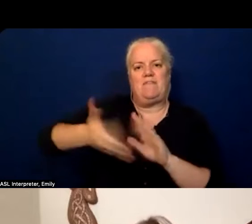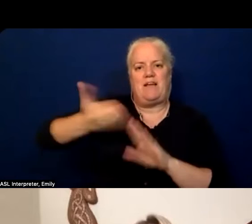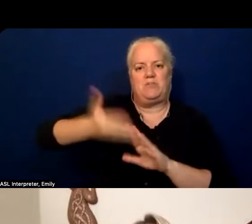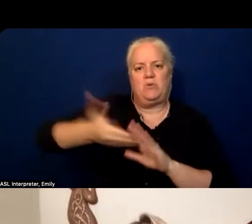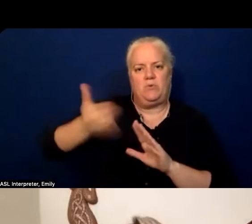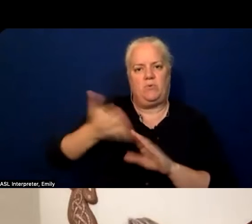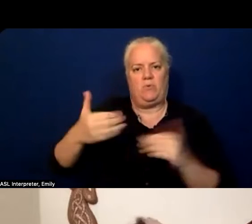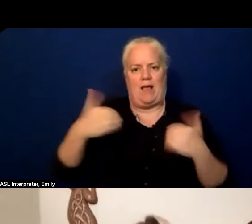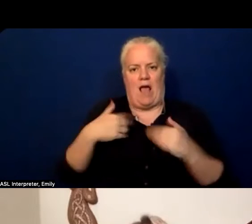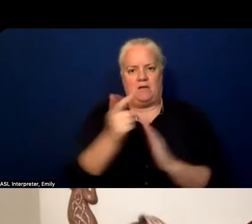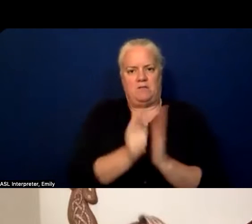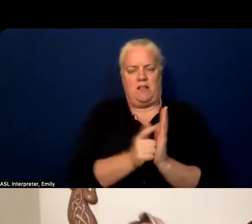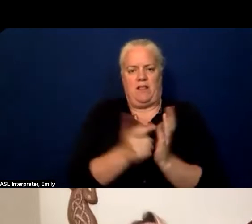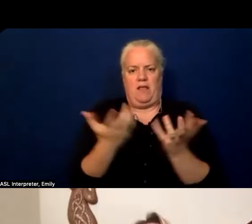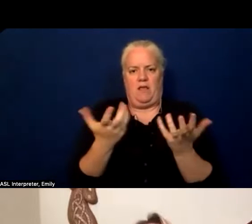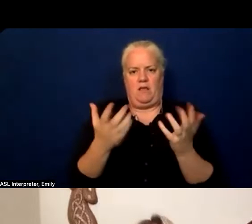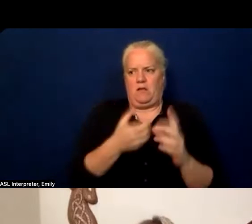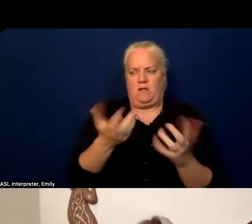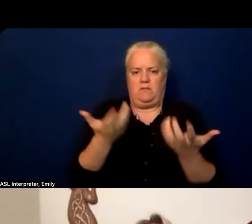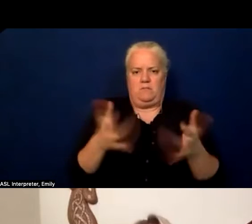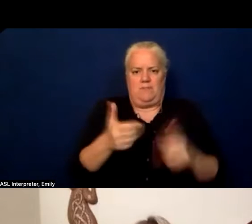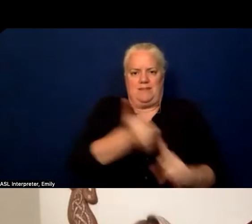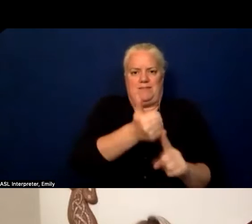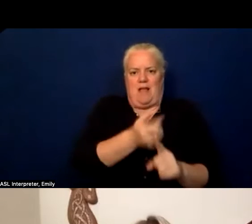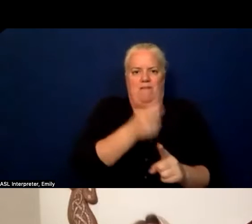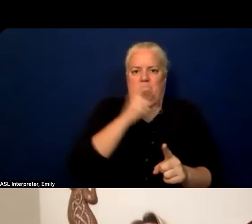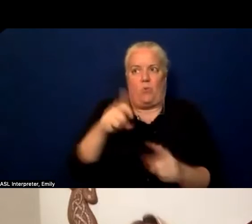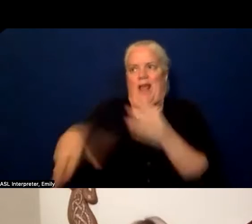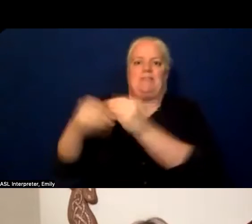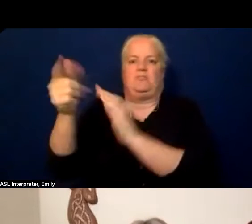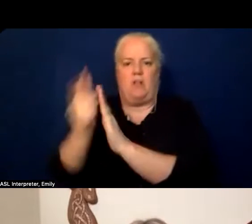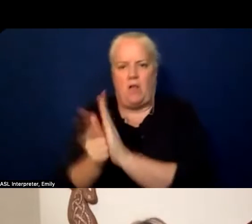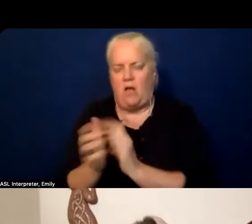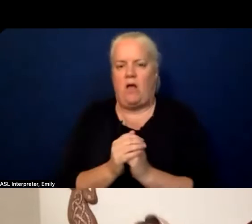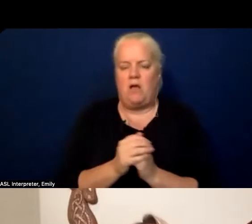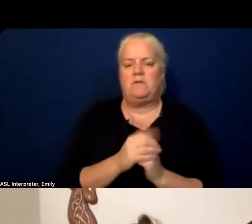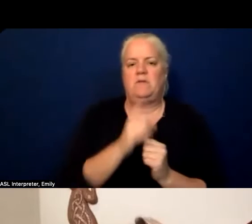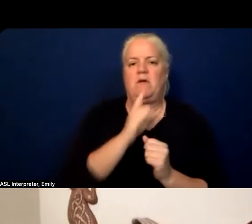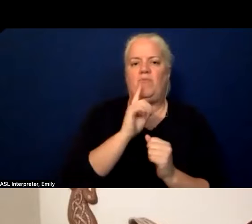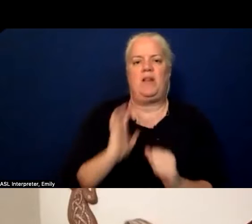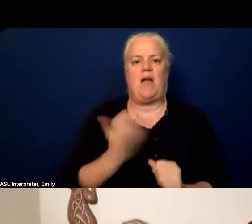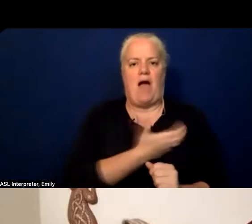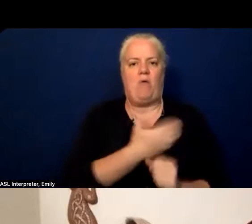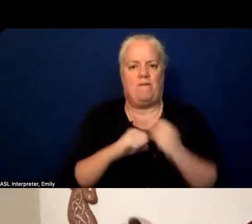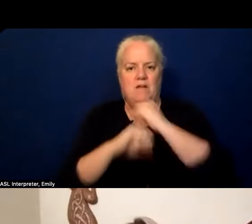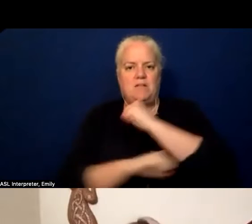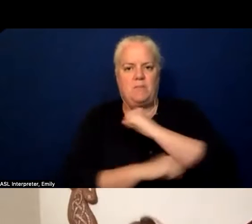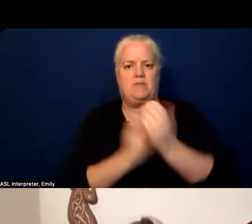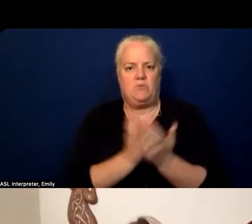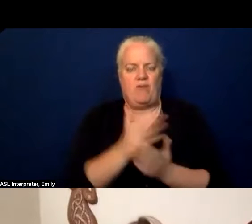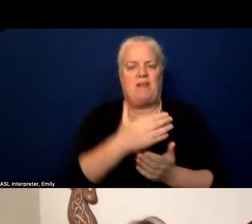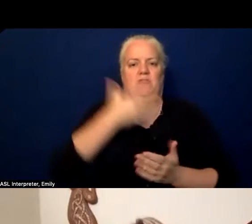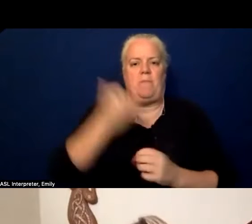own. And there are a number of ways that our fundamental rights are better protected because they fulfill these